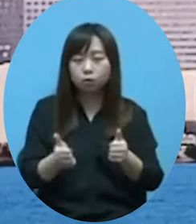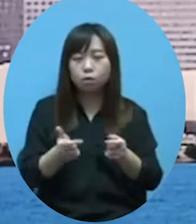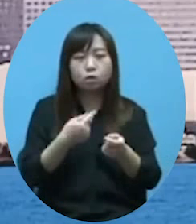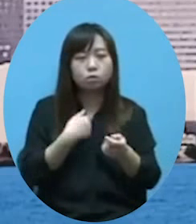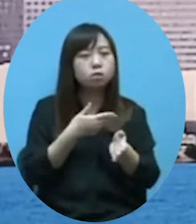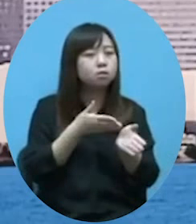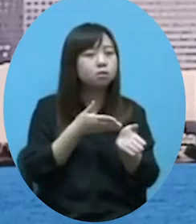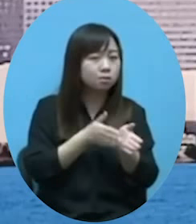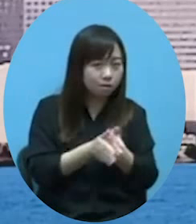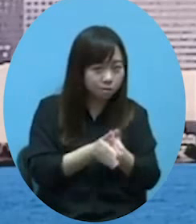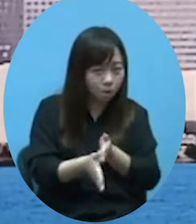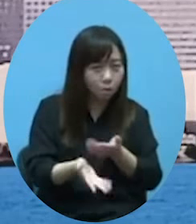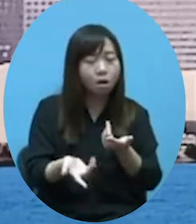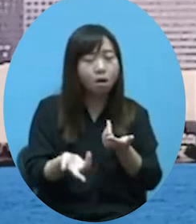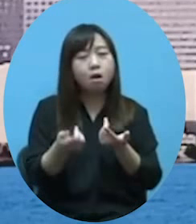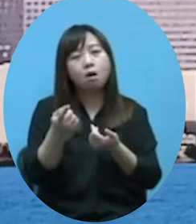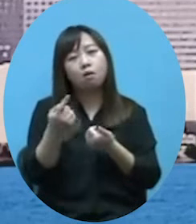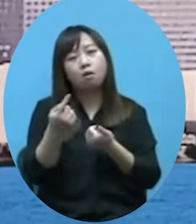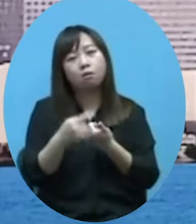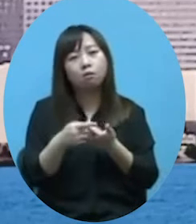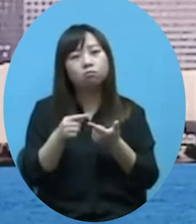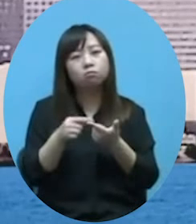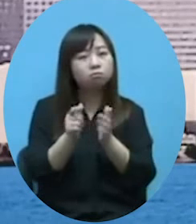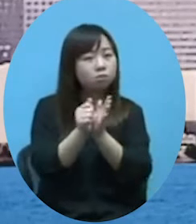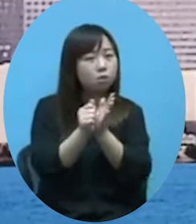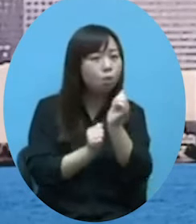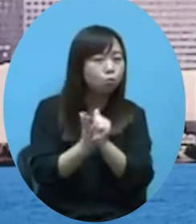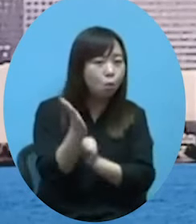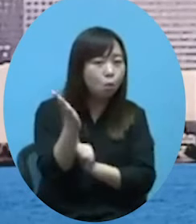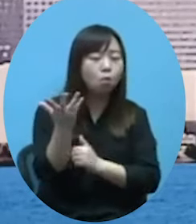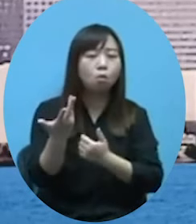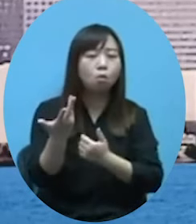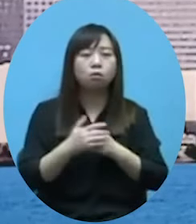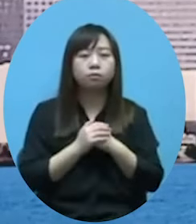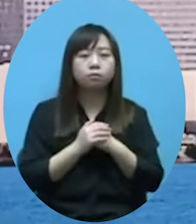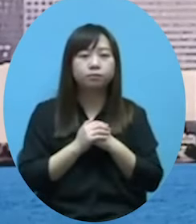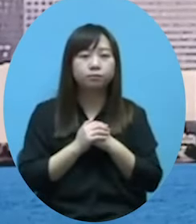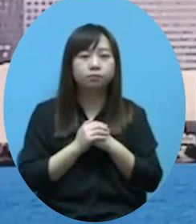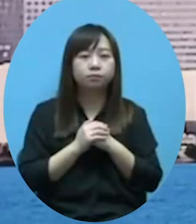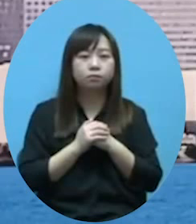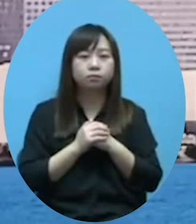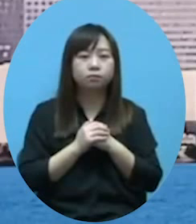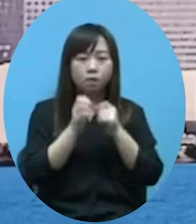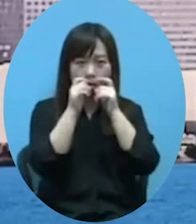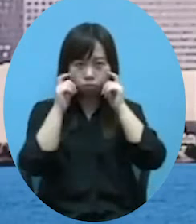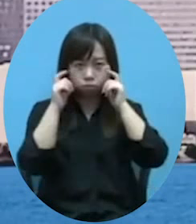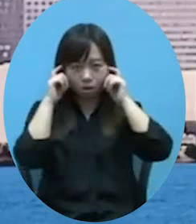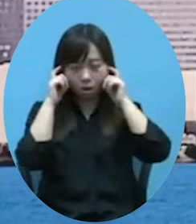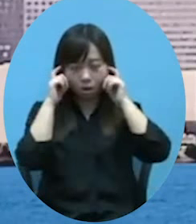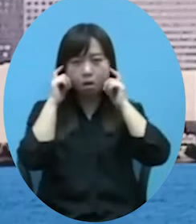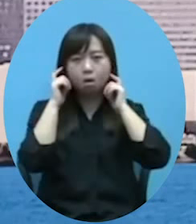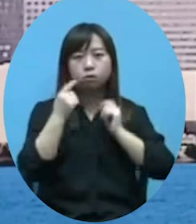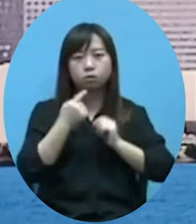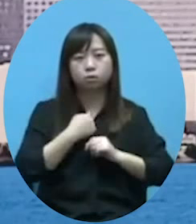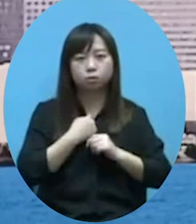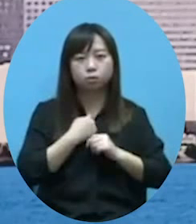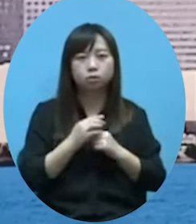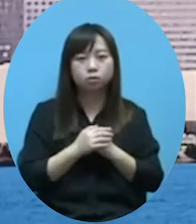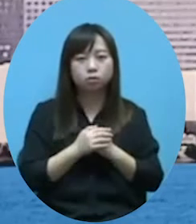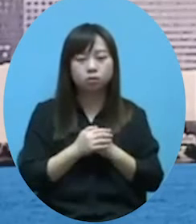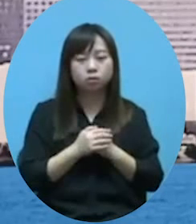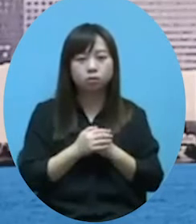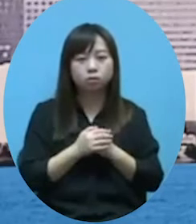andprevent the doglicking aroundi think that isimportantpreventfurther infection